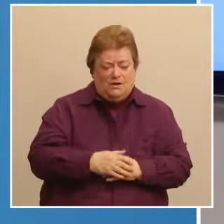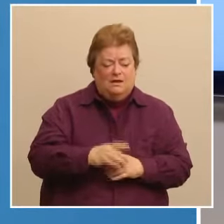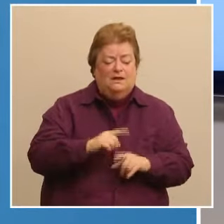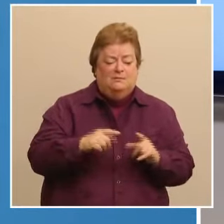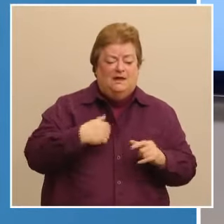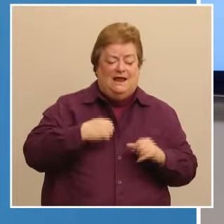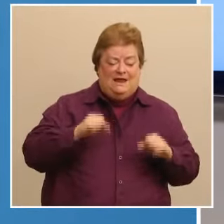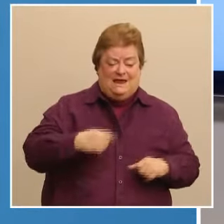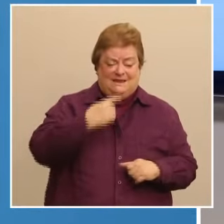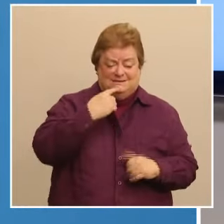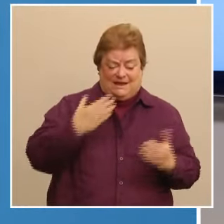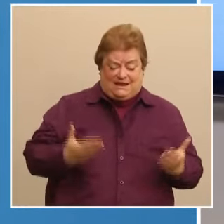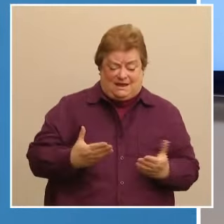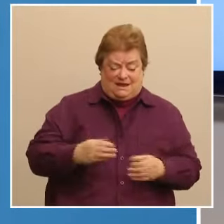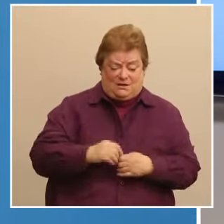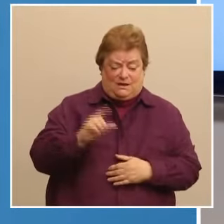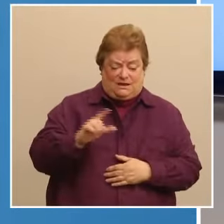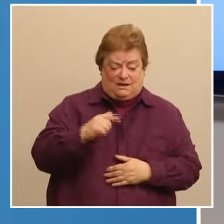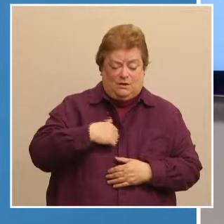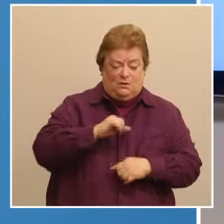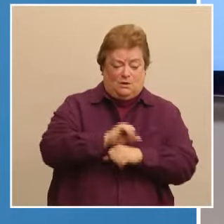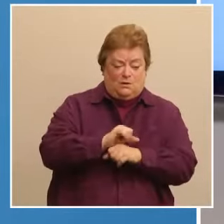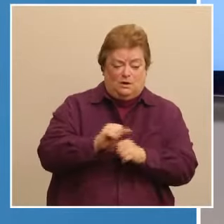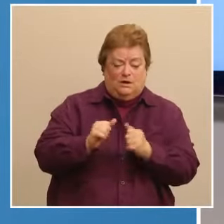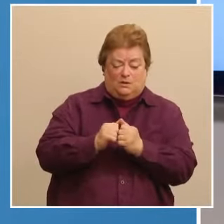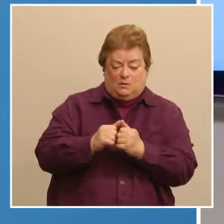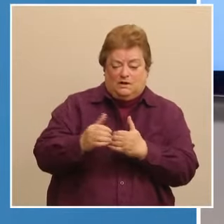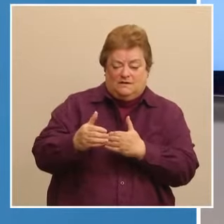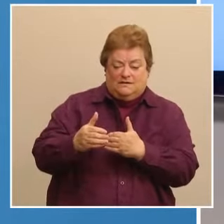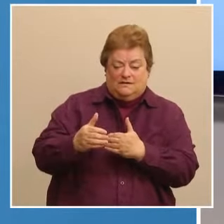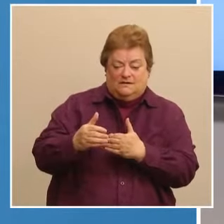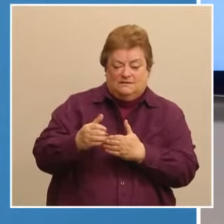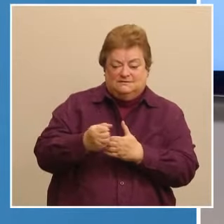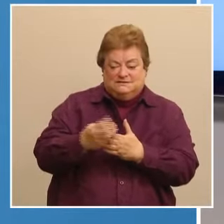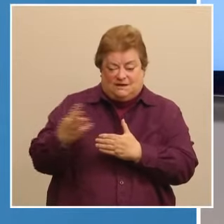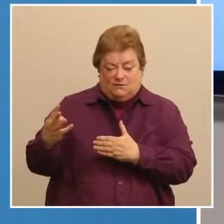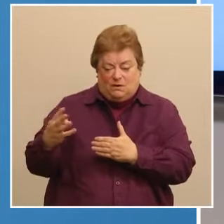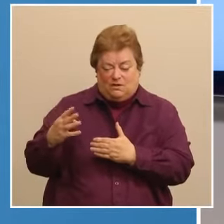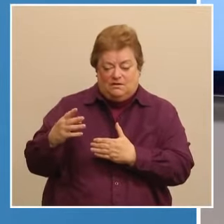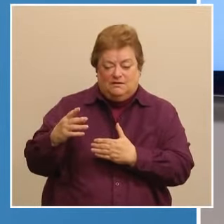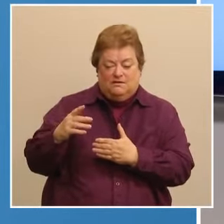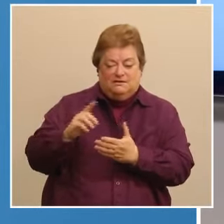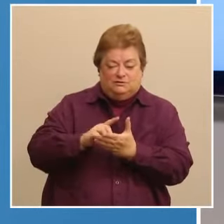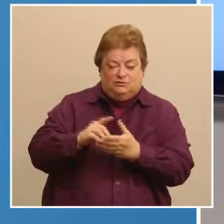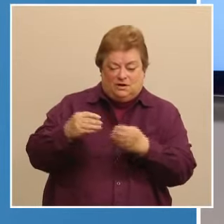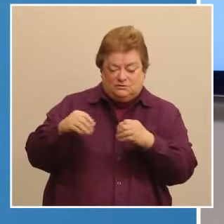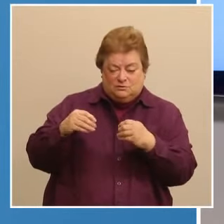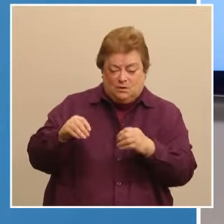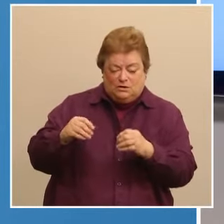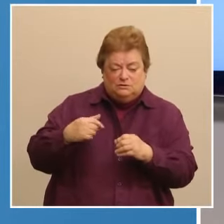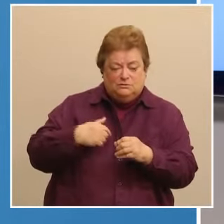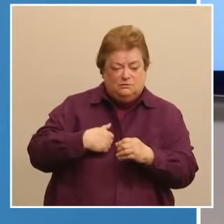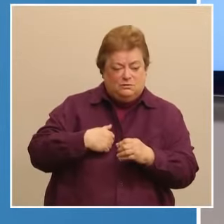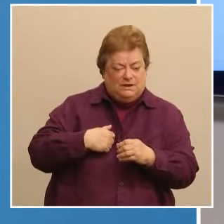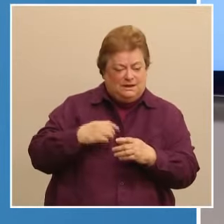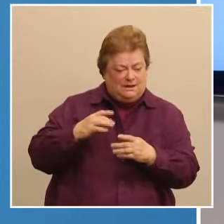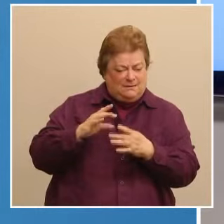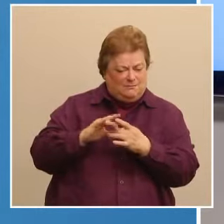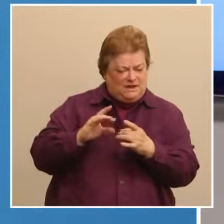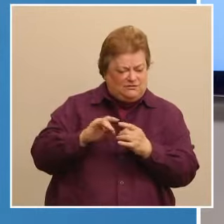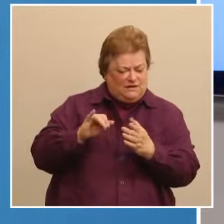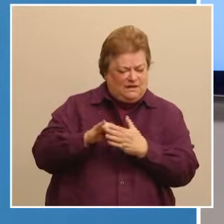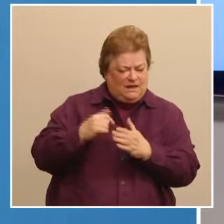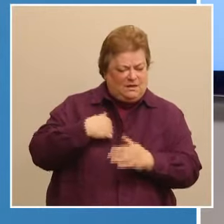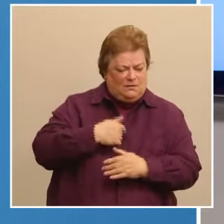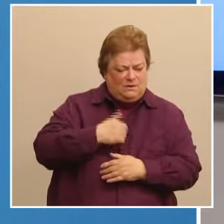say in Lincoln, we've been working closely with several pharmacies. In fact, this week we mentioned that we